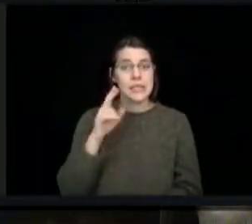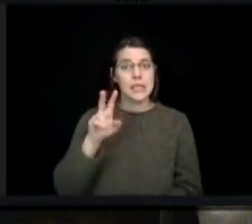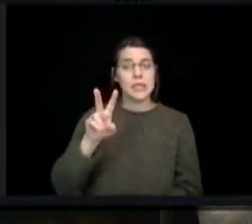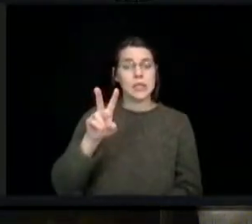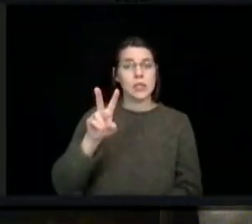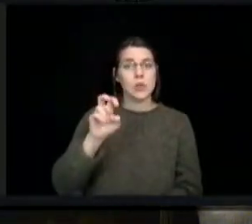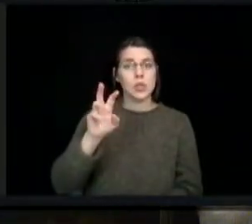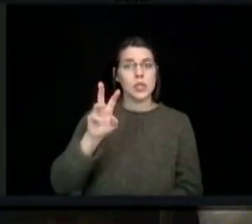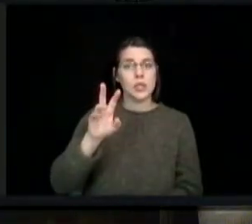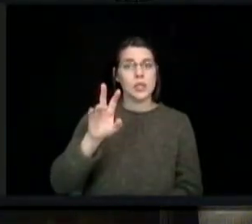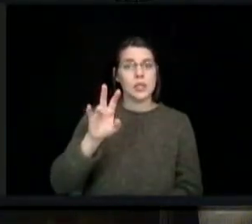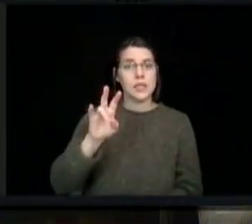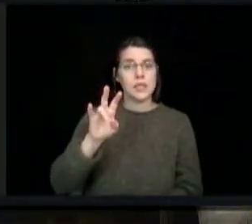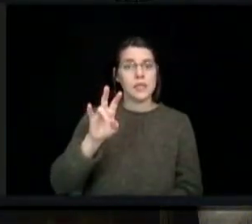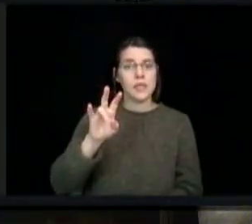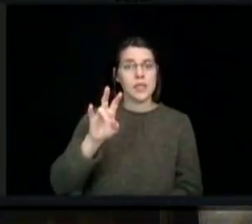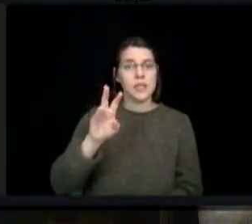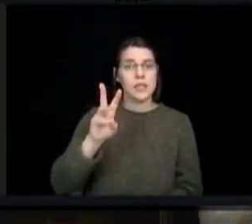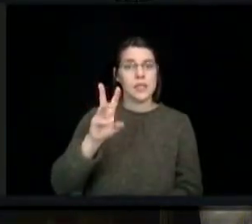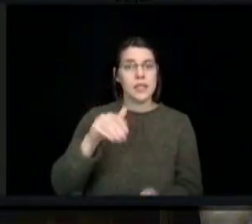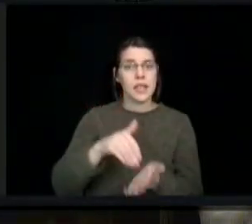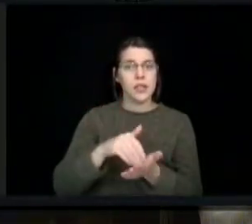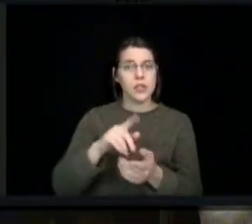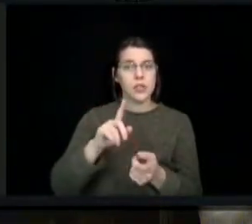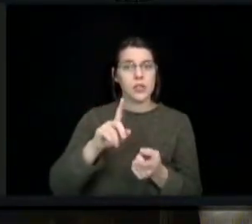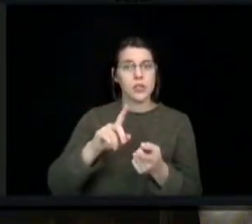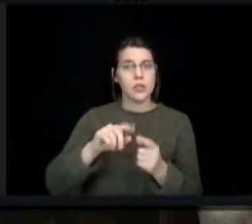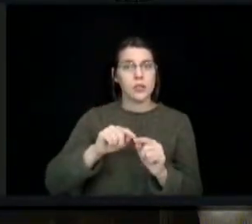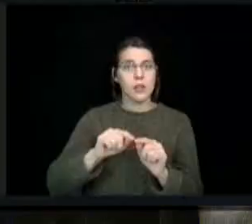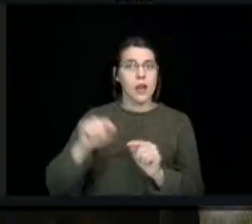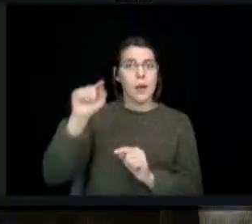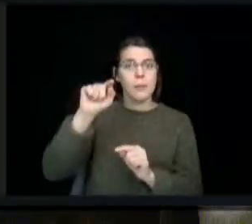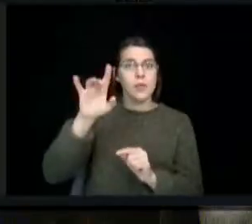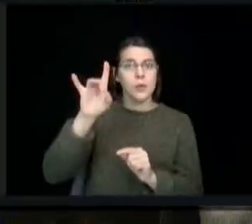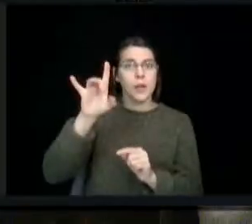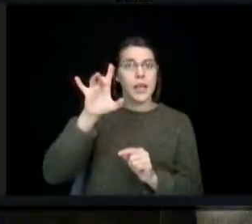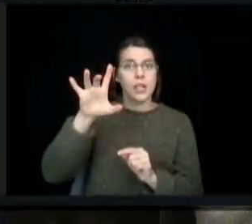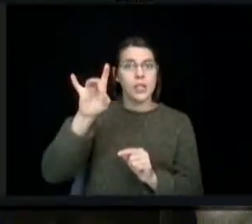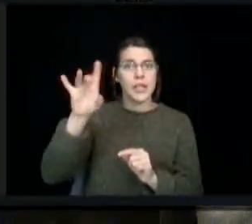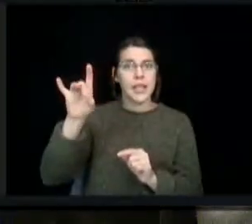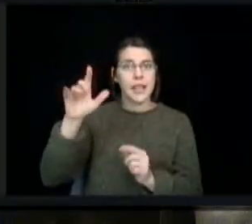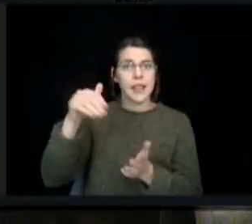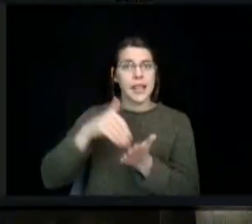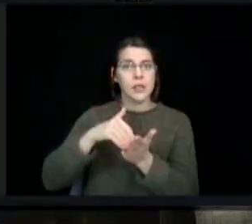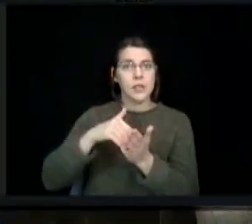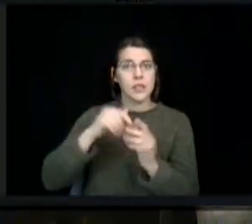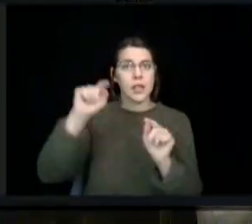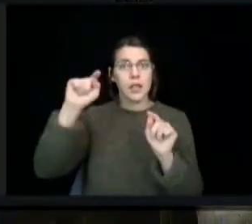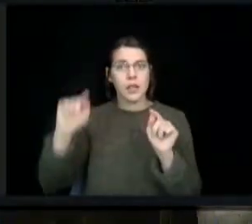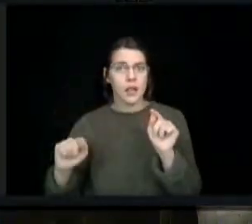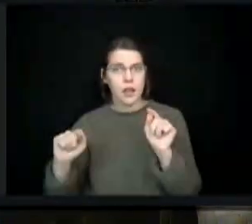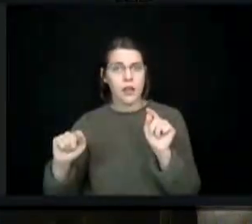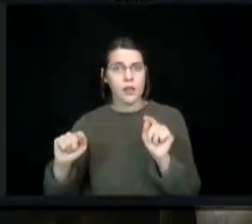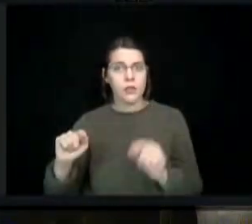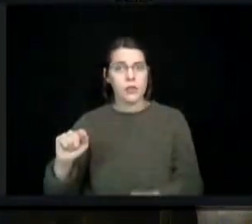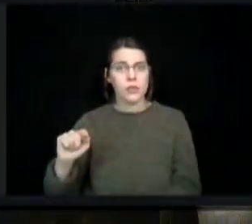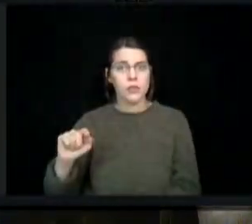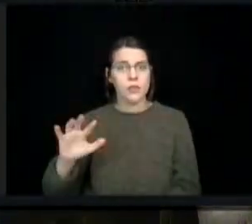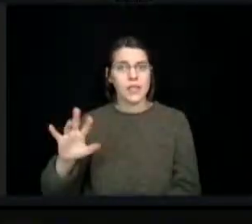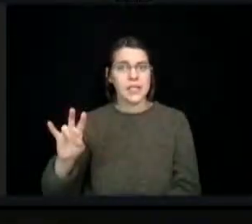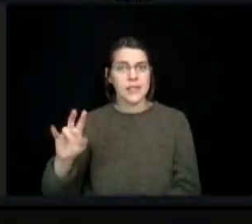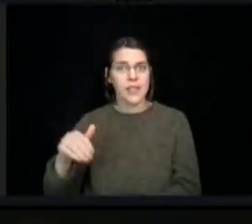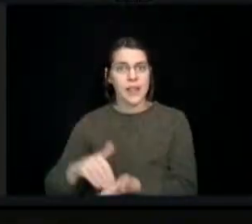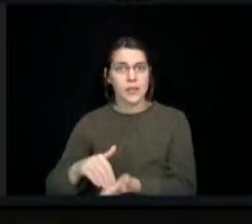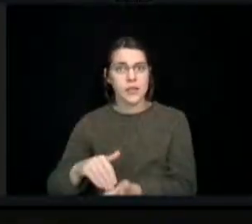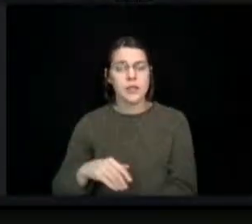276,000 to 888,000, Right. almost $1 million, and then now it's being left with 57,000. Correct. So as I